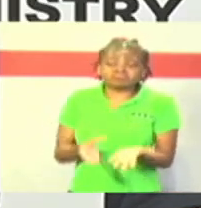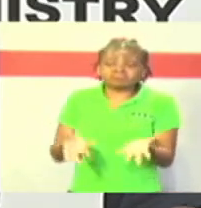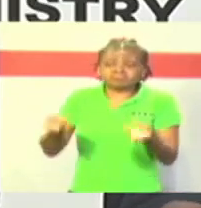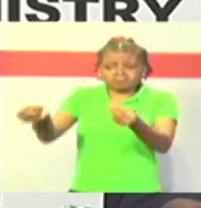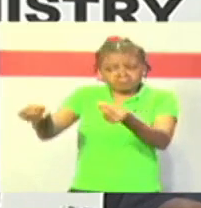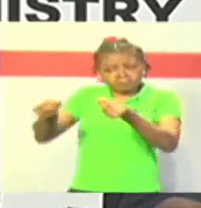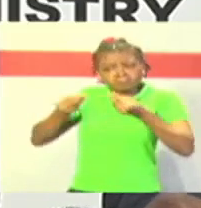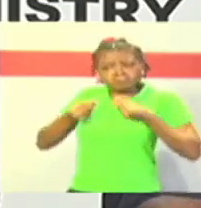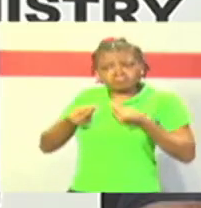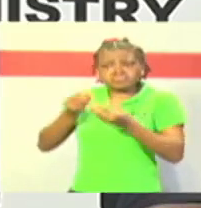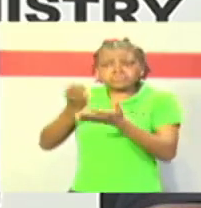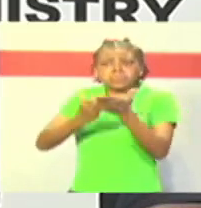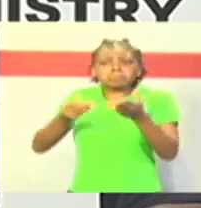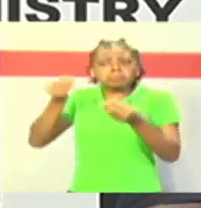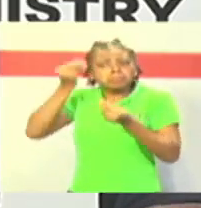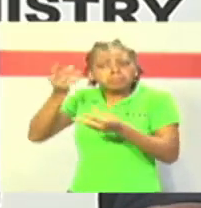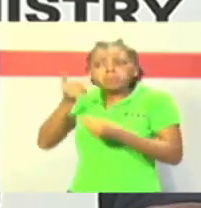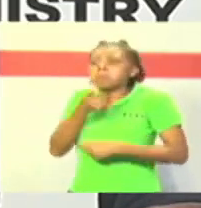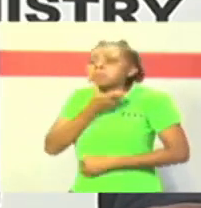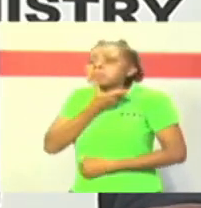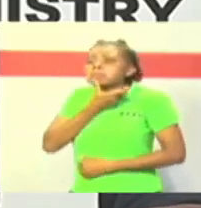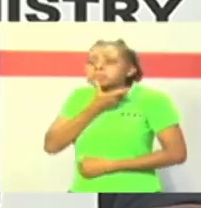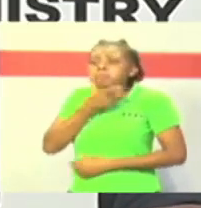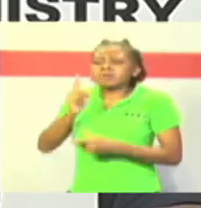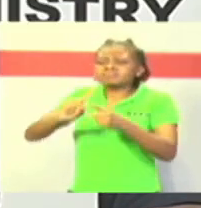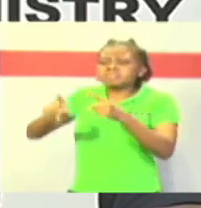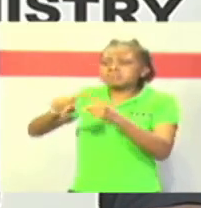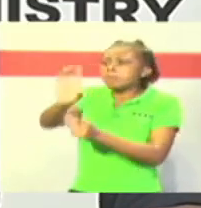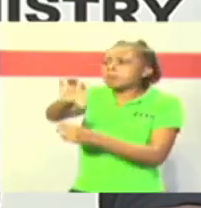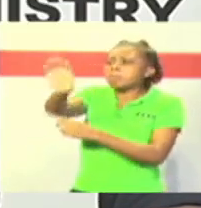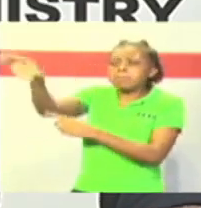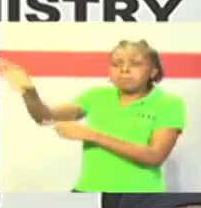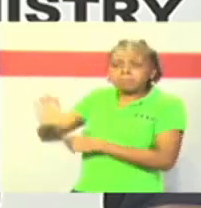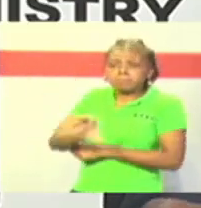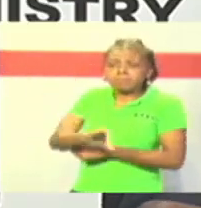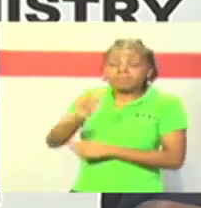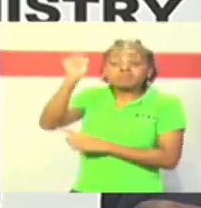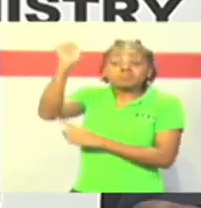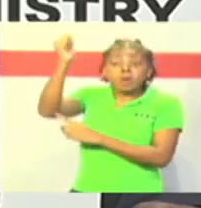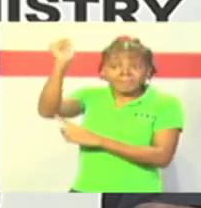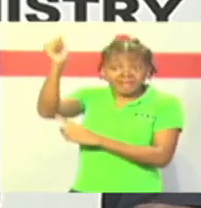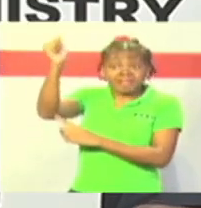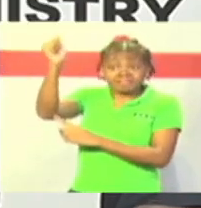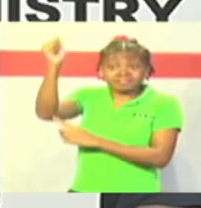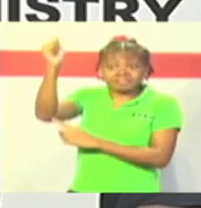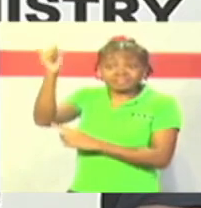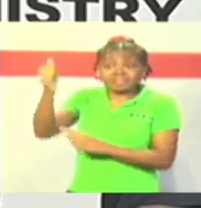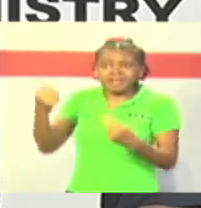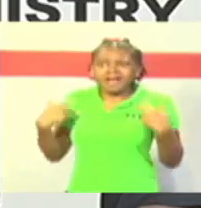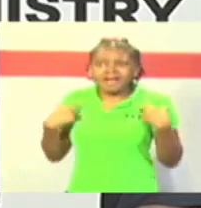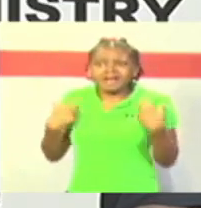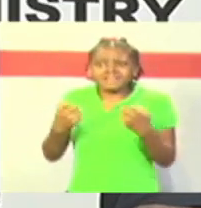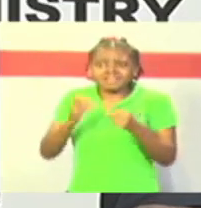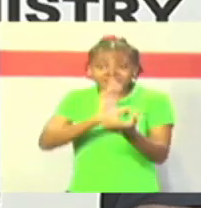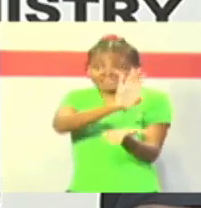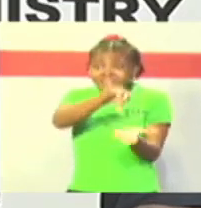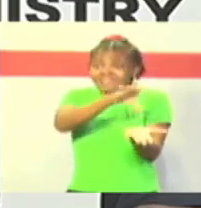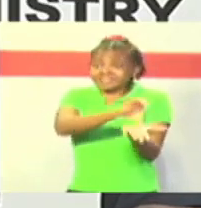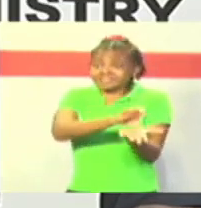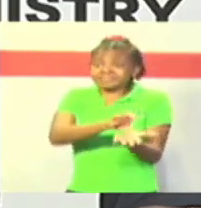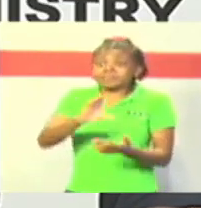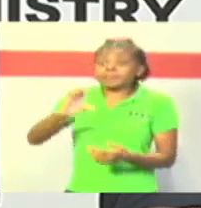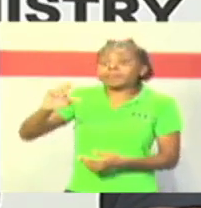They include the Arima Health Facility, the Blanchisseuse Health Center, the La Hoquita Health Center,